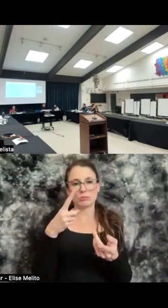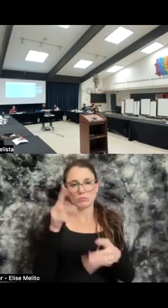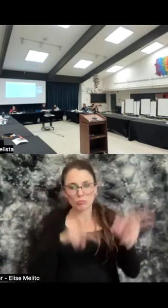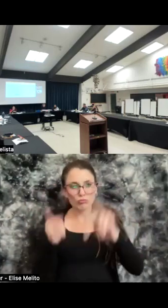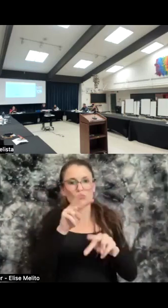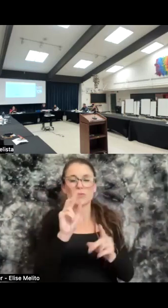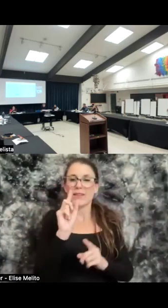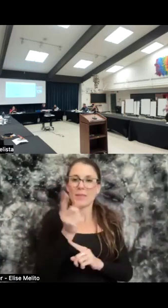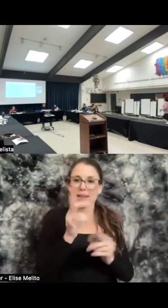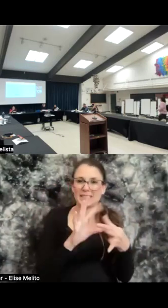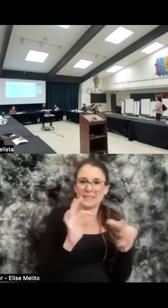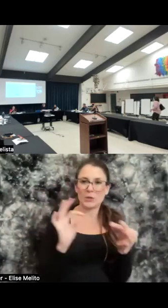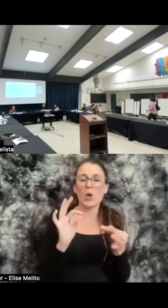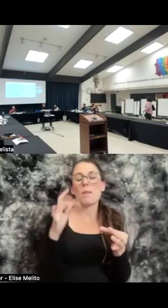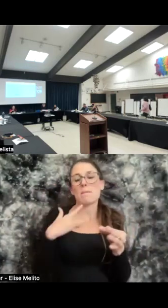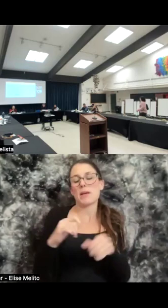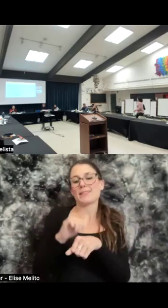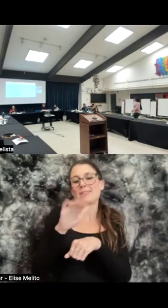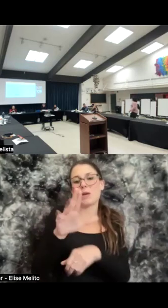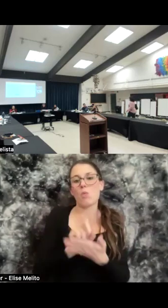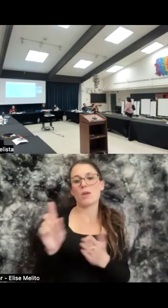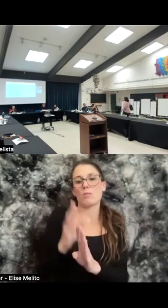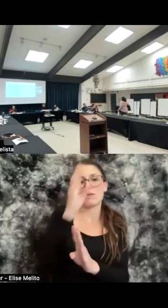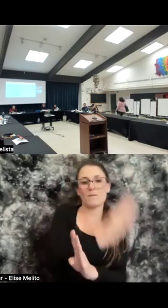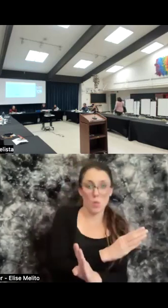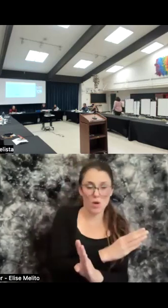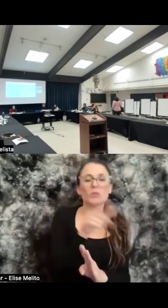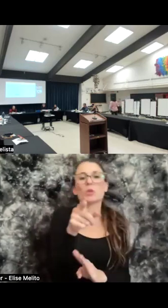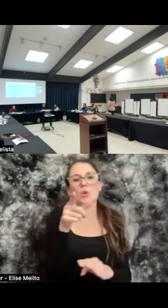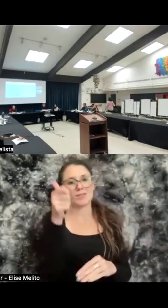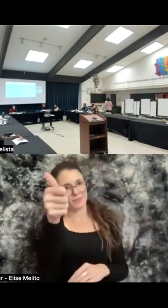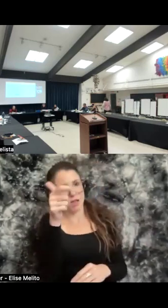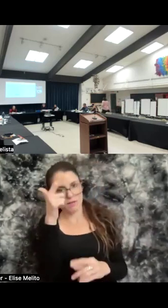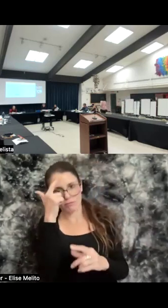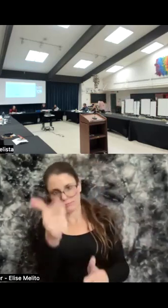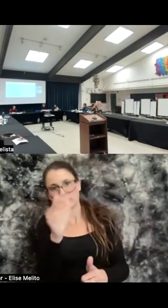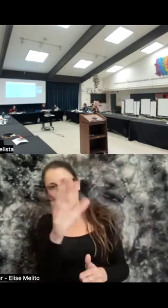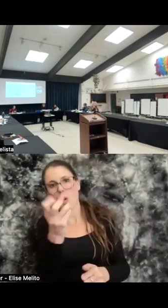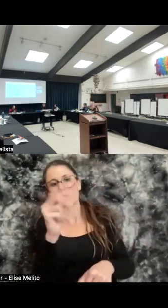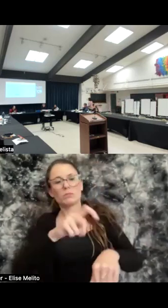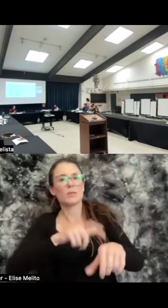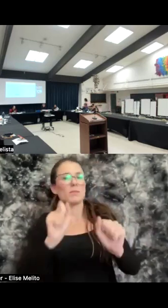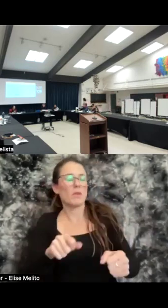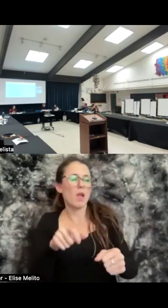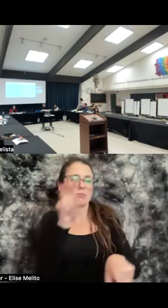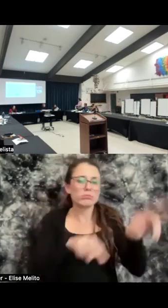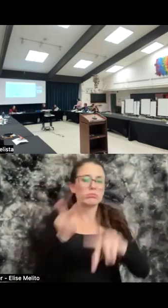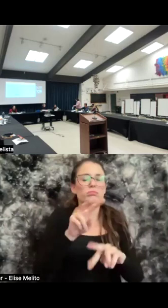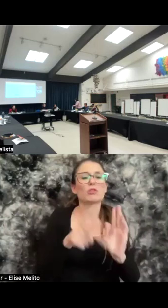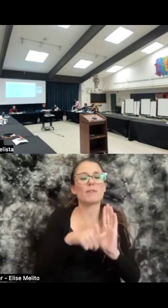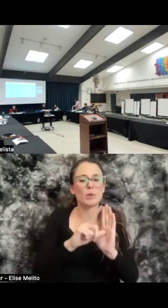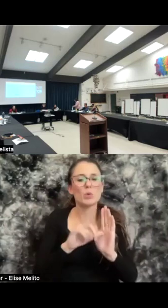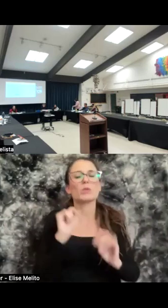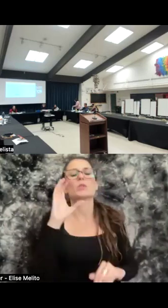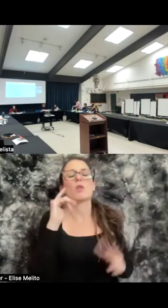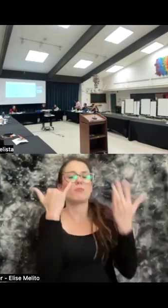out about a week early for us to review in our own time. And we are asking at